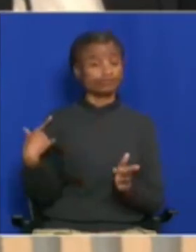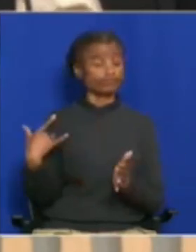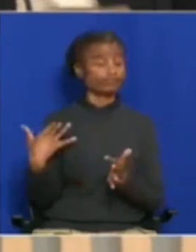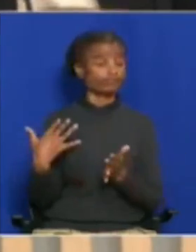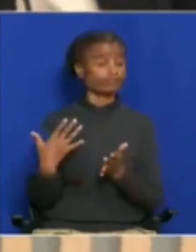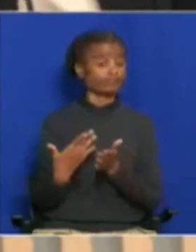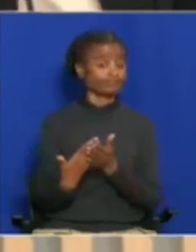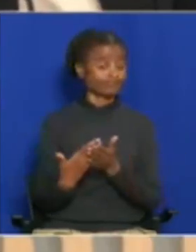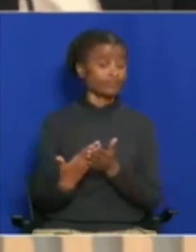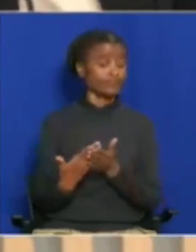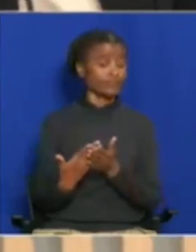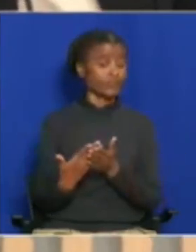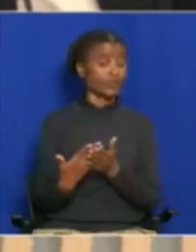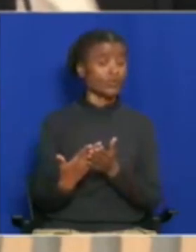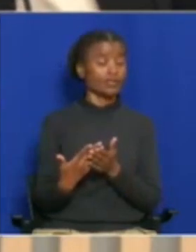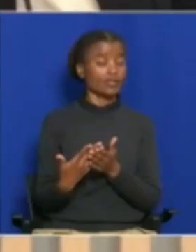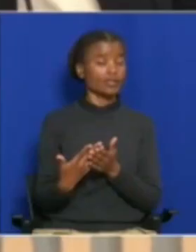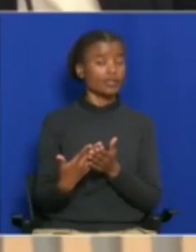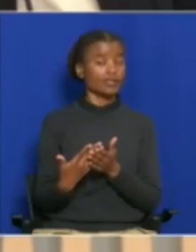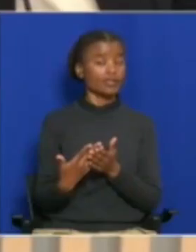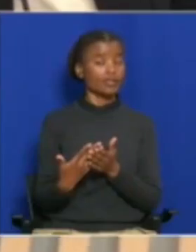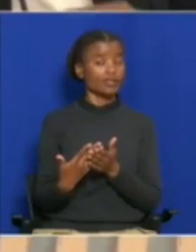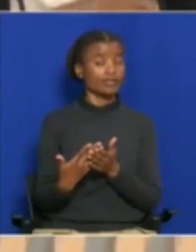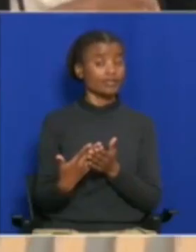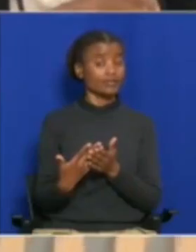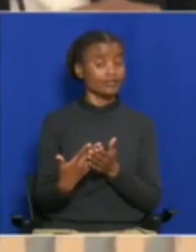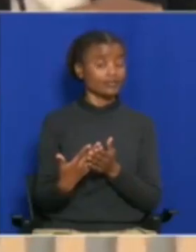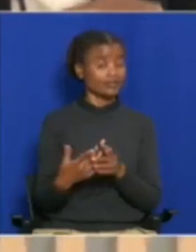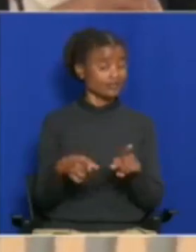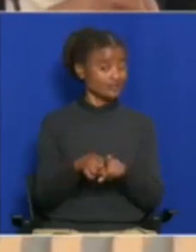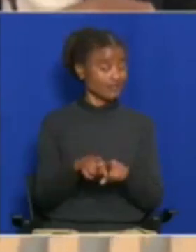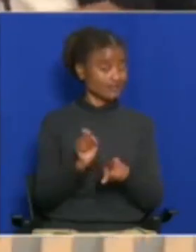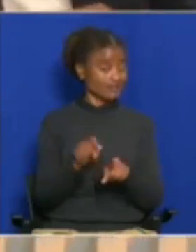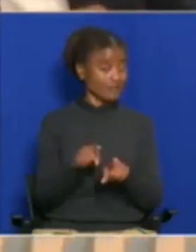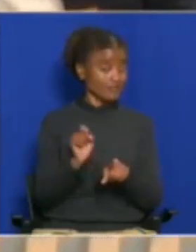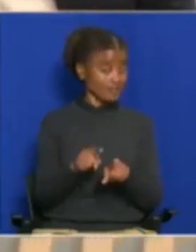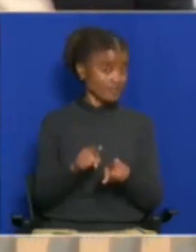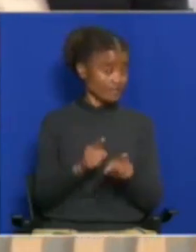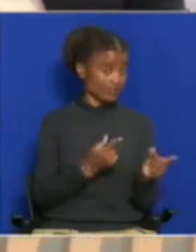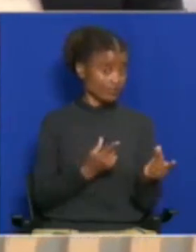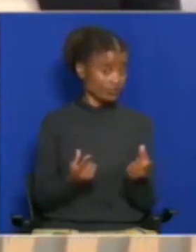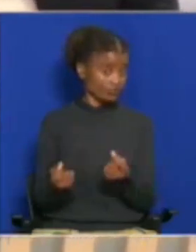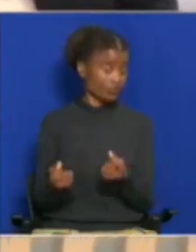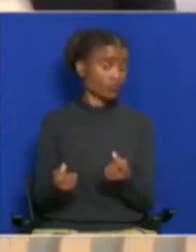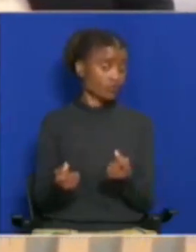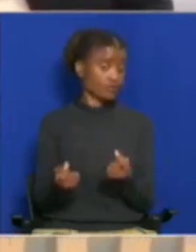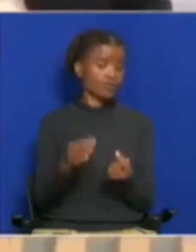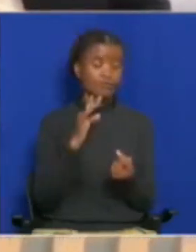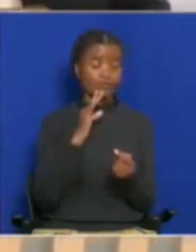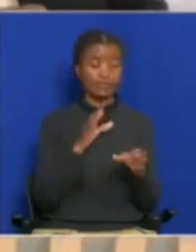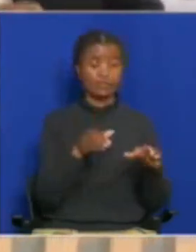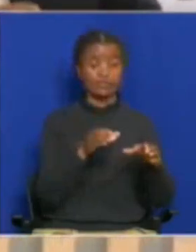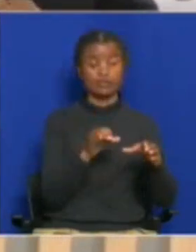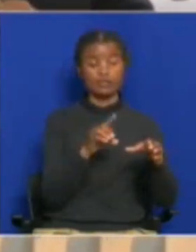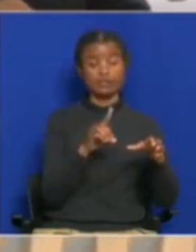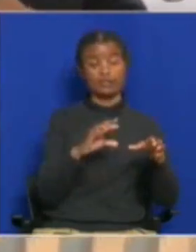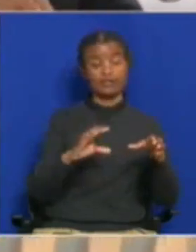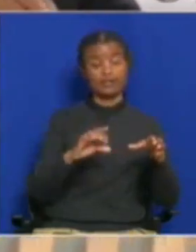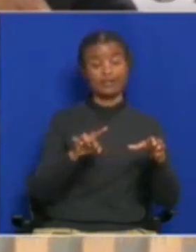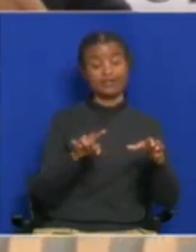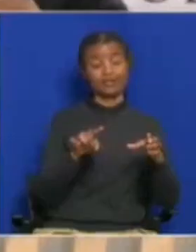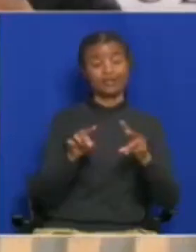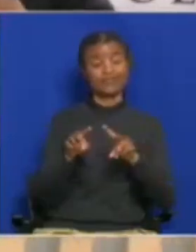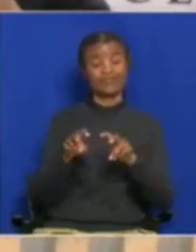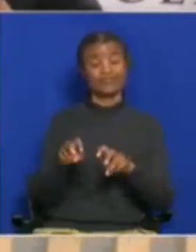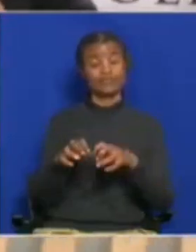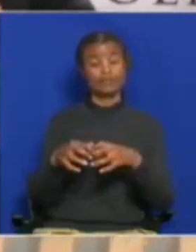the attitude you had to this particular one? So IDEC initiated investigations based on numerous